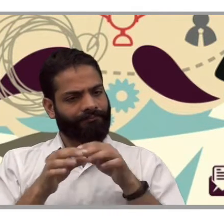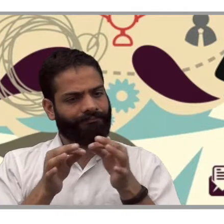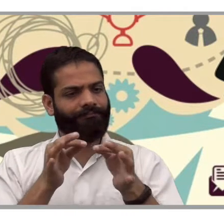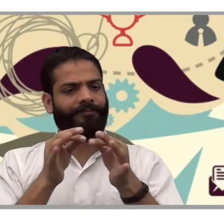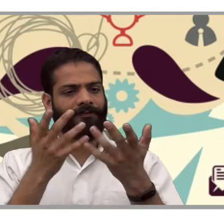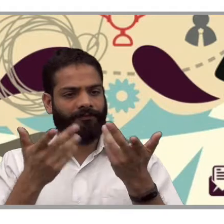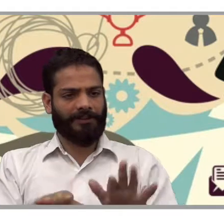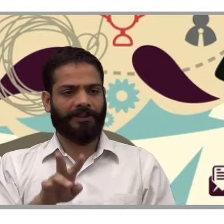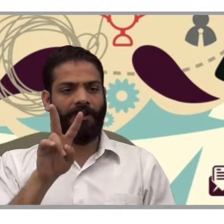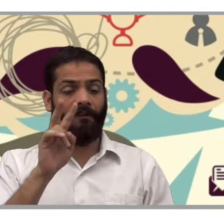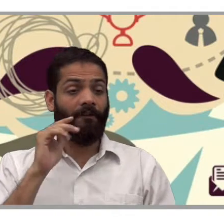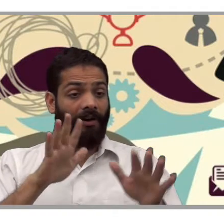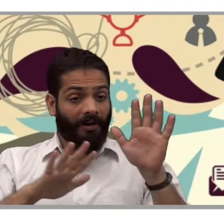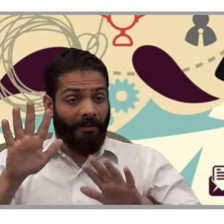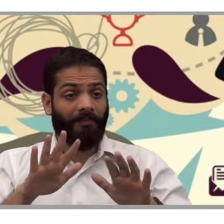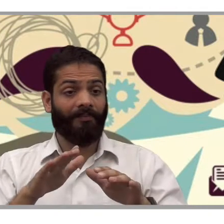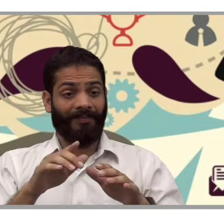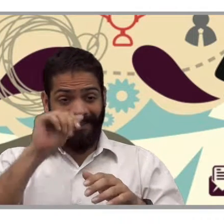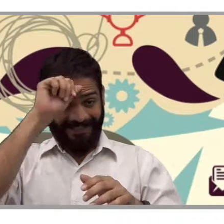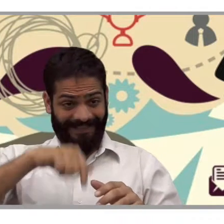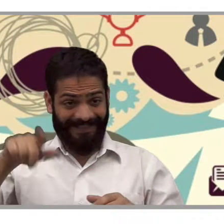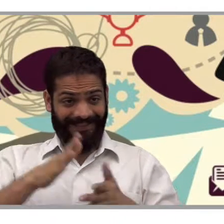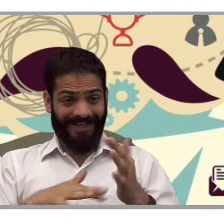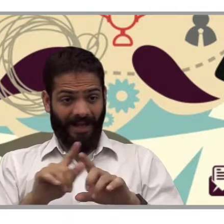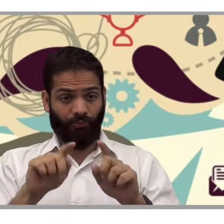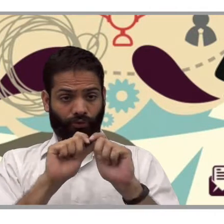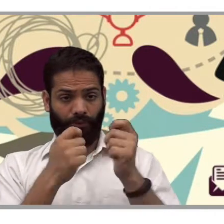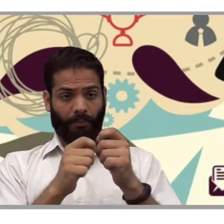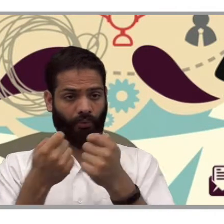Next, we are going to talk about verb agreement.